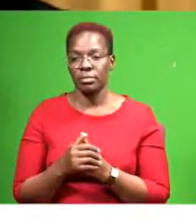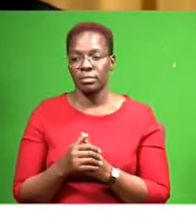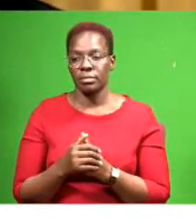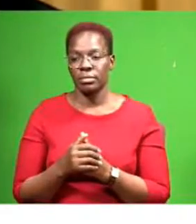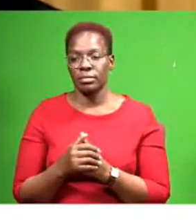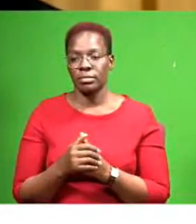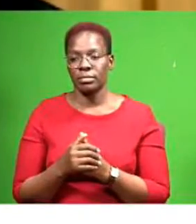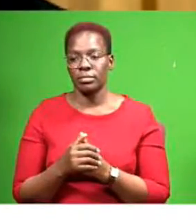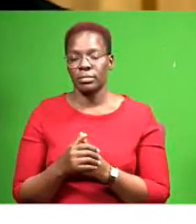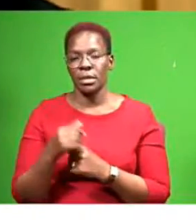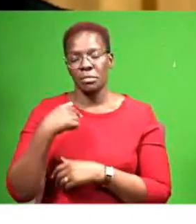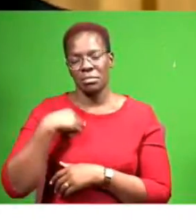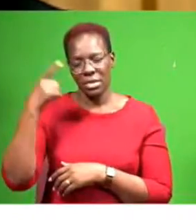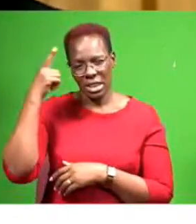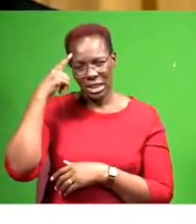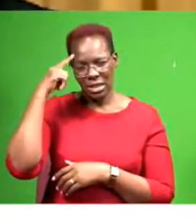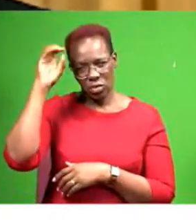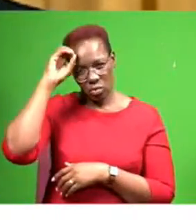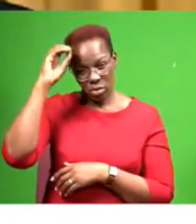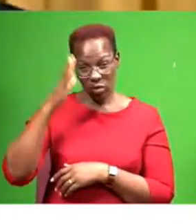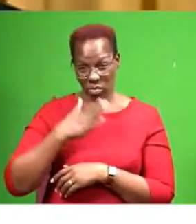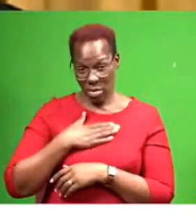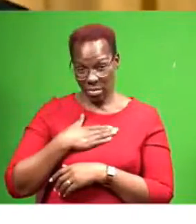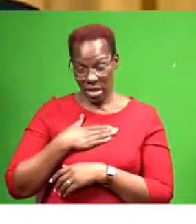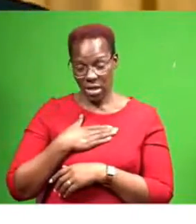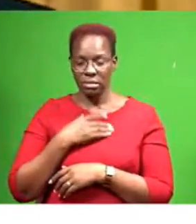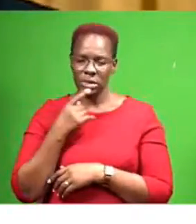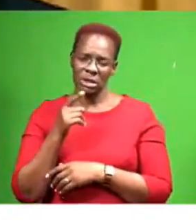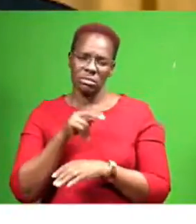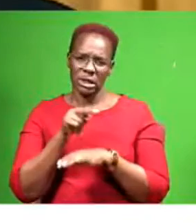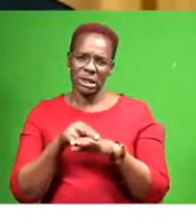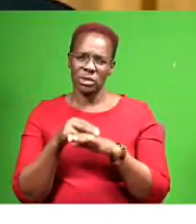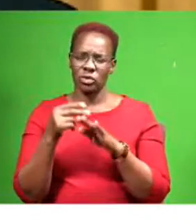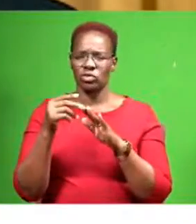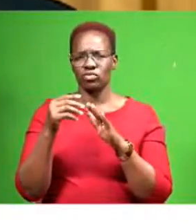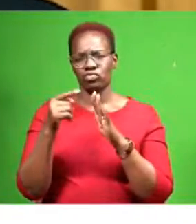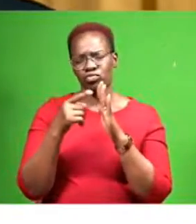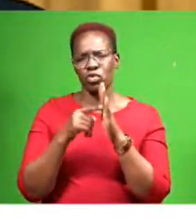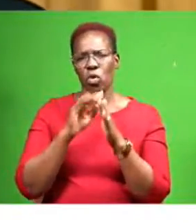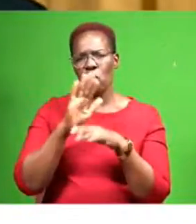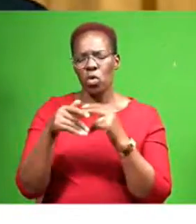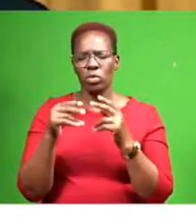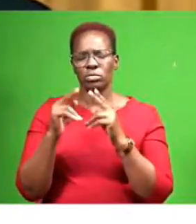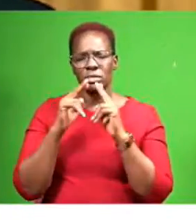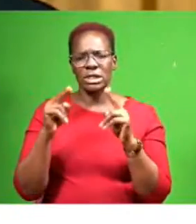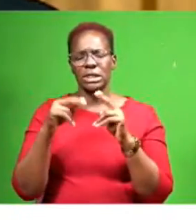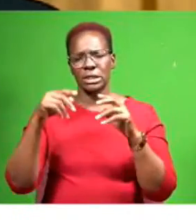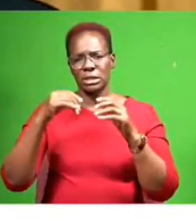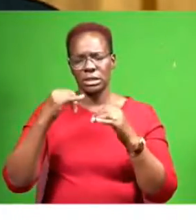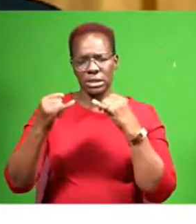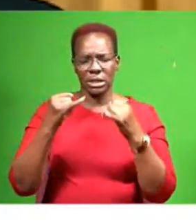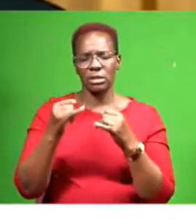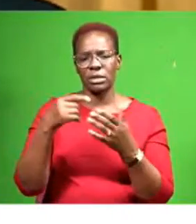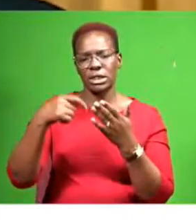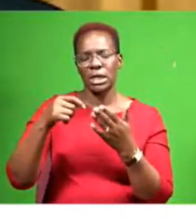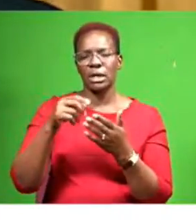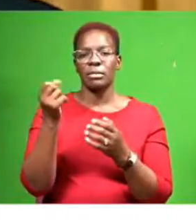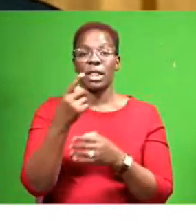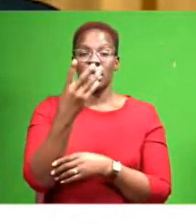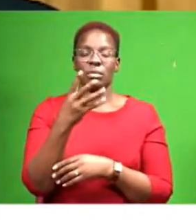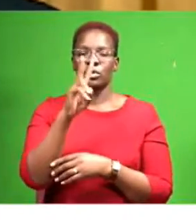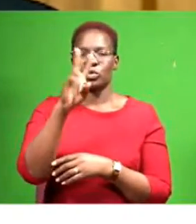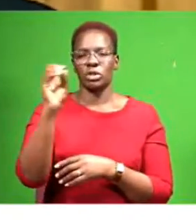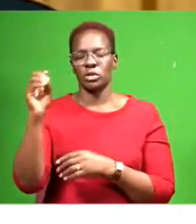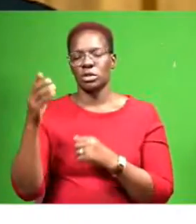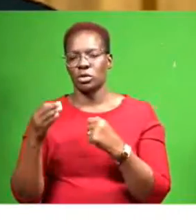is, in my view, akin to the National Accord or Peace Initiative that was signed on 25th of February 2008 between